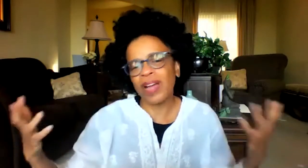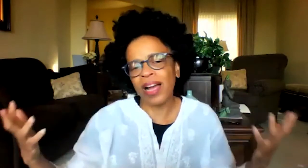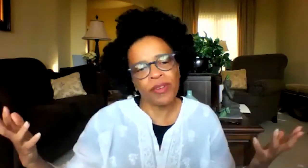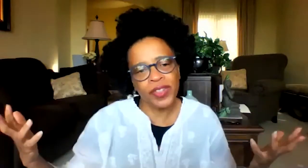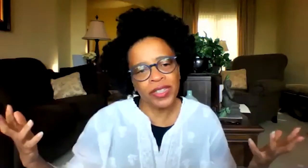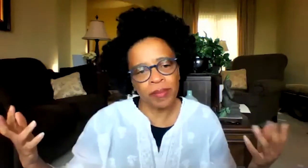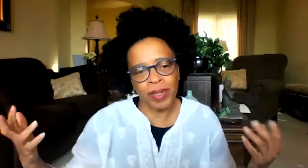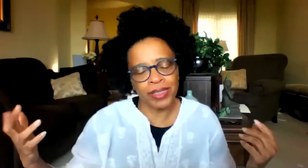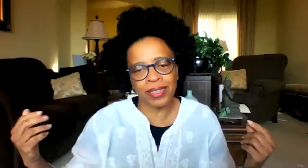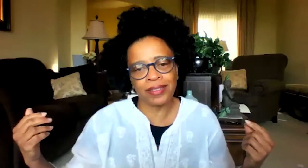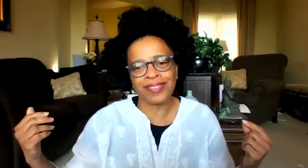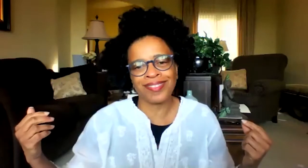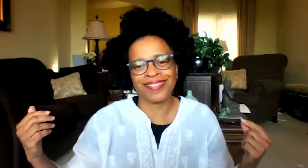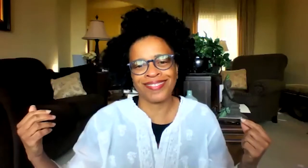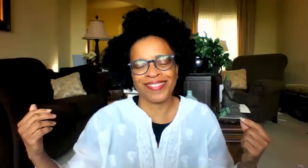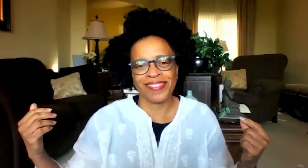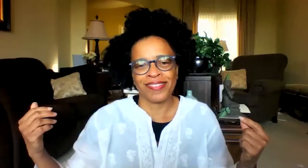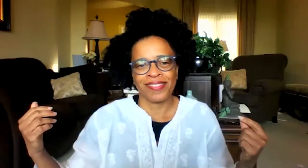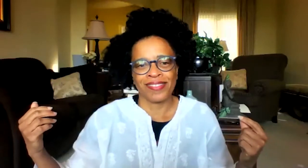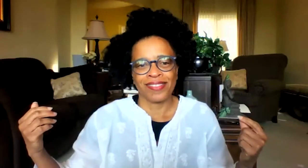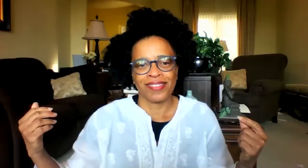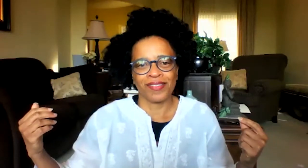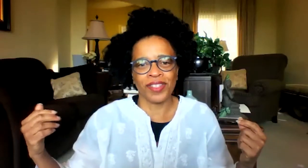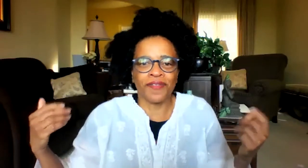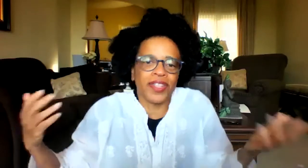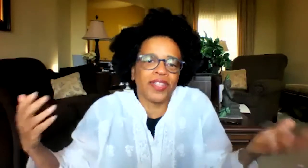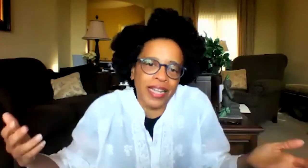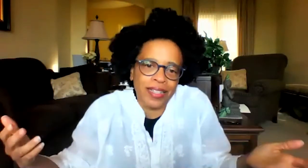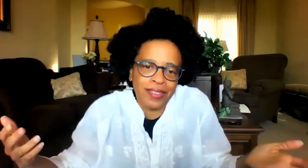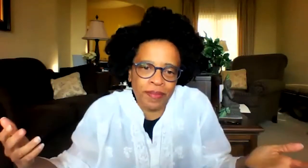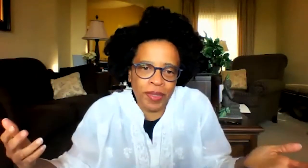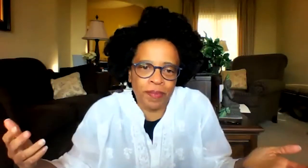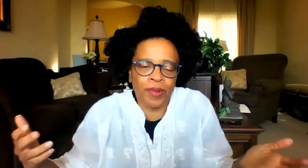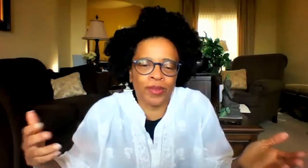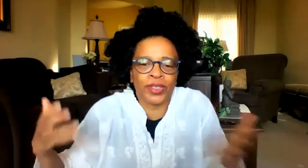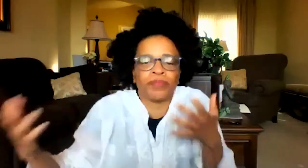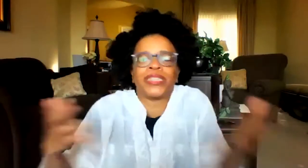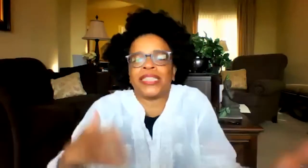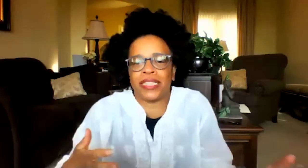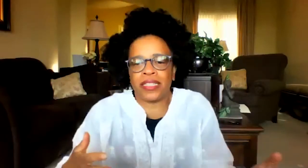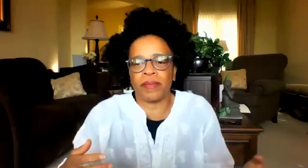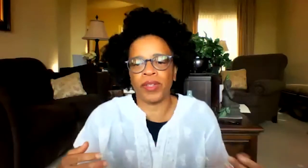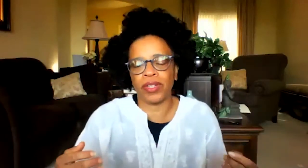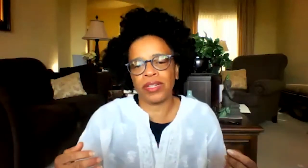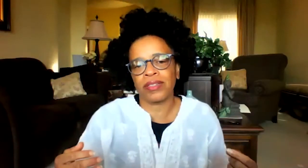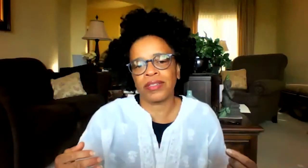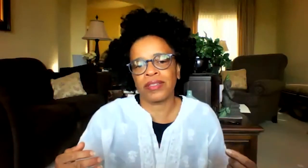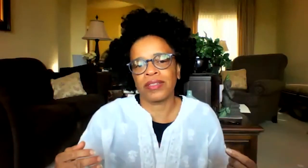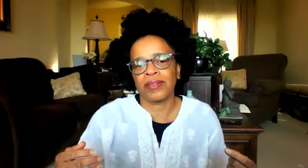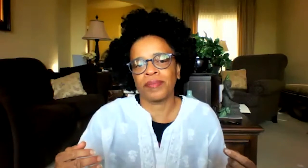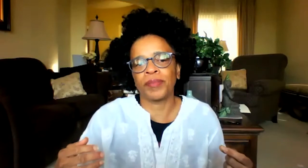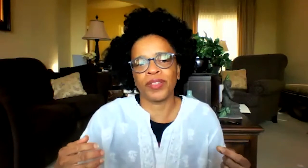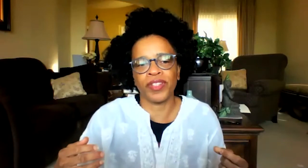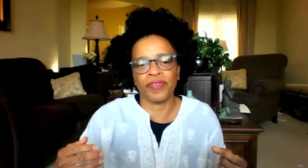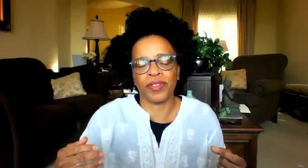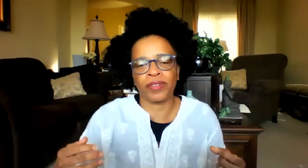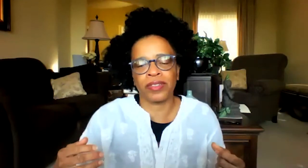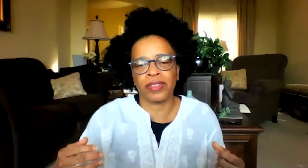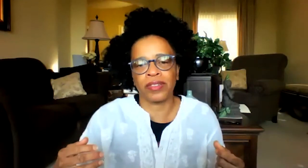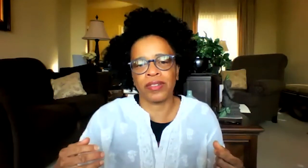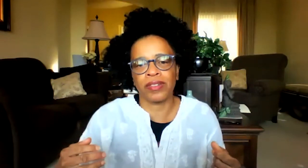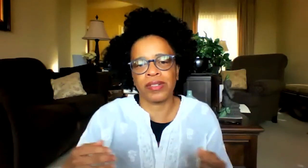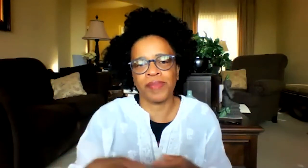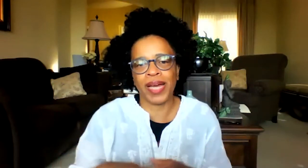And how are we feeling about that? What's it feel like to people to be in this community? People of